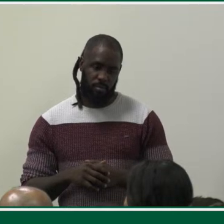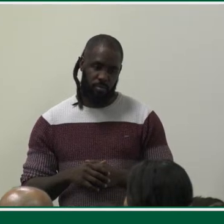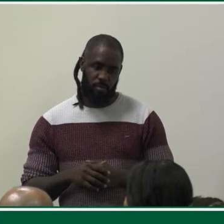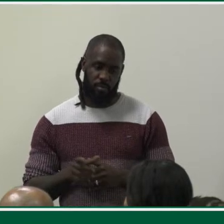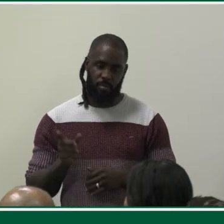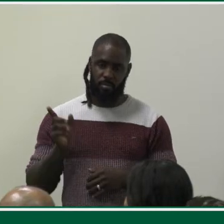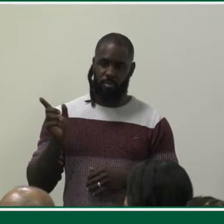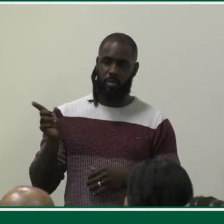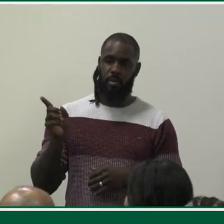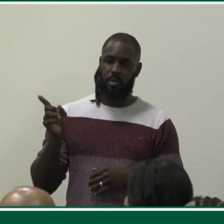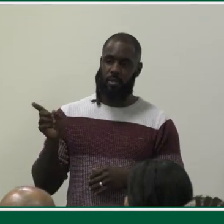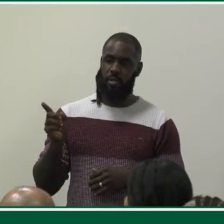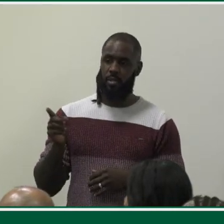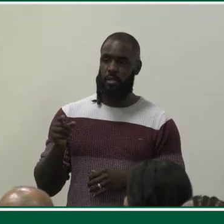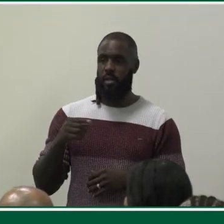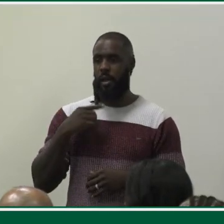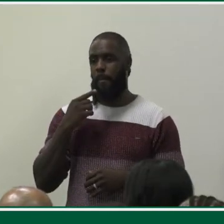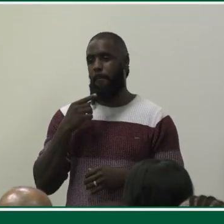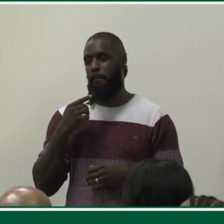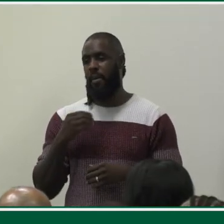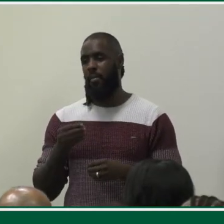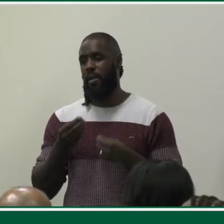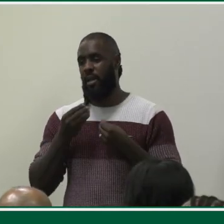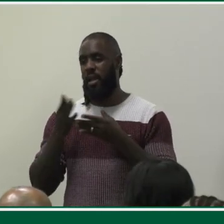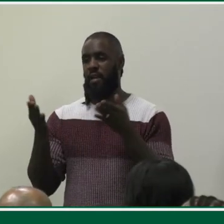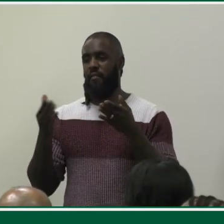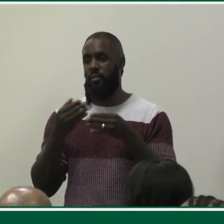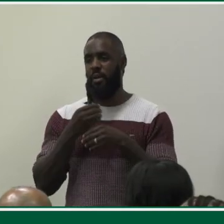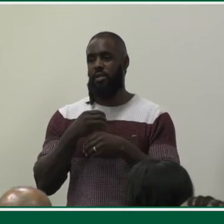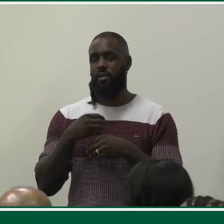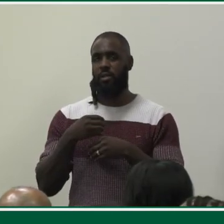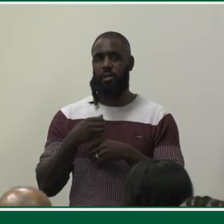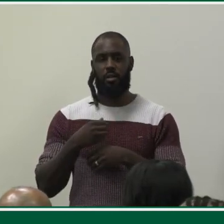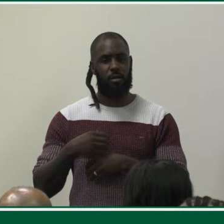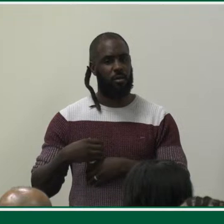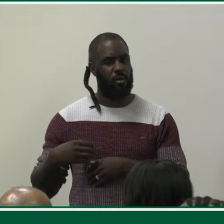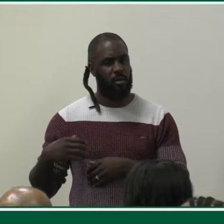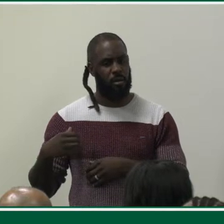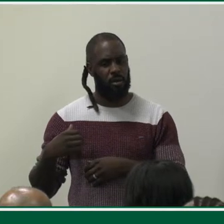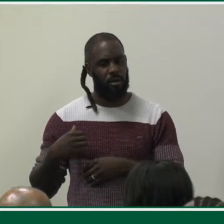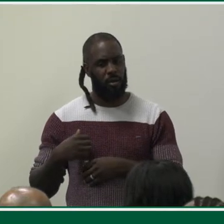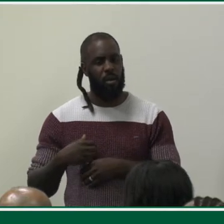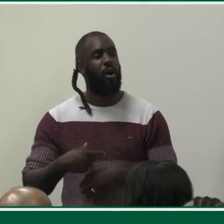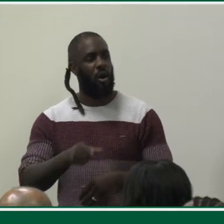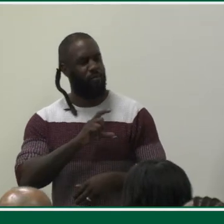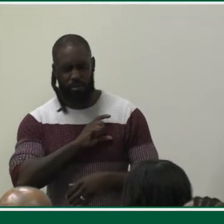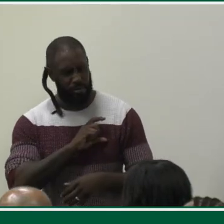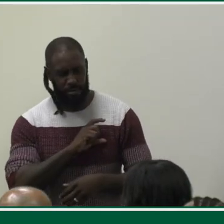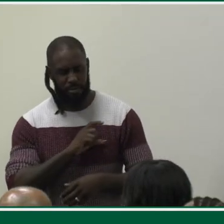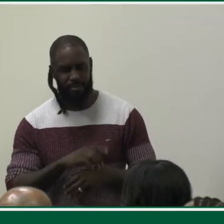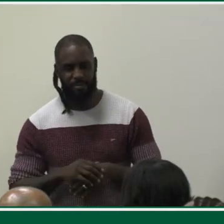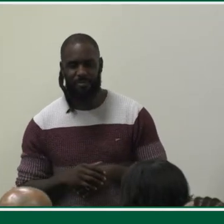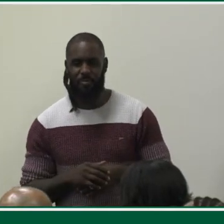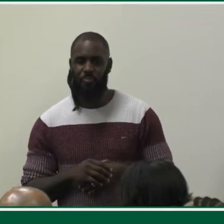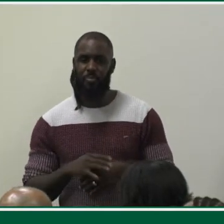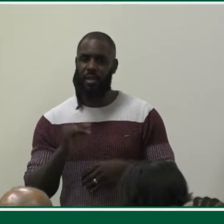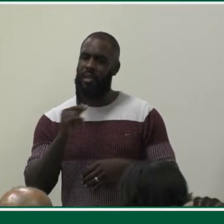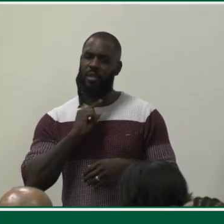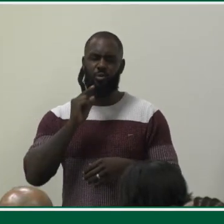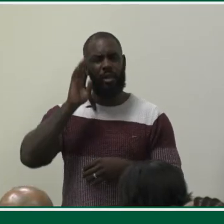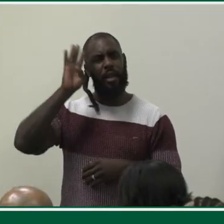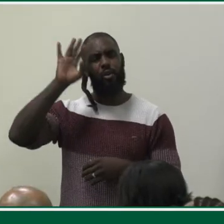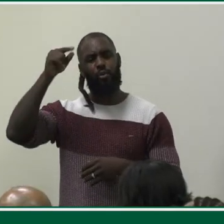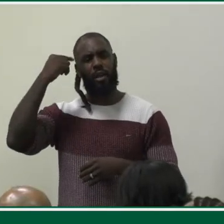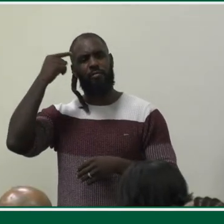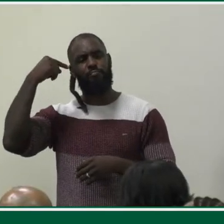She's the public information officer for Sacramento State and is really just a creative mind